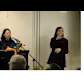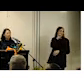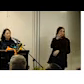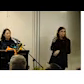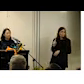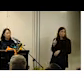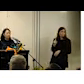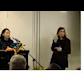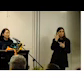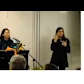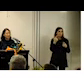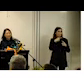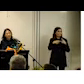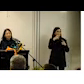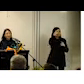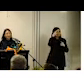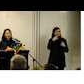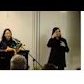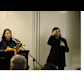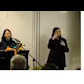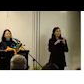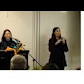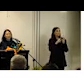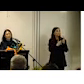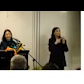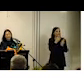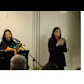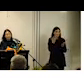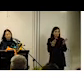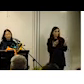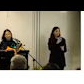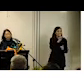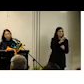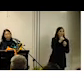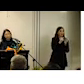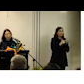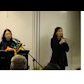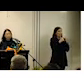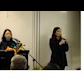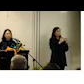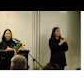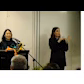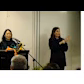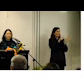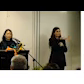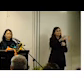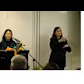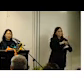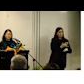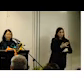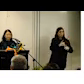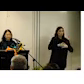which is the major inhibitory neurotransmitter of the brain. And this is balanced by glutamate shown in blue, which is the major